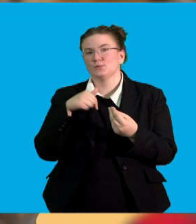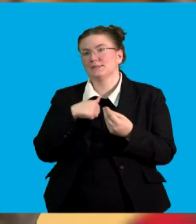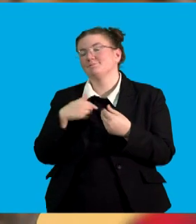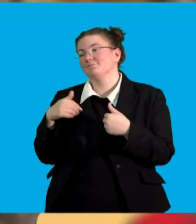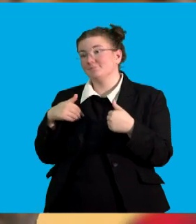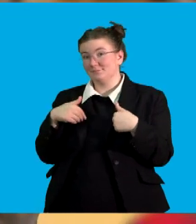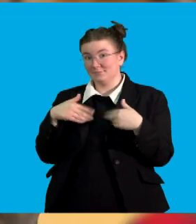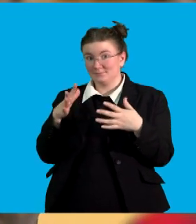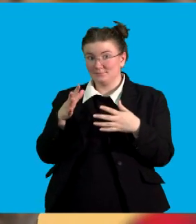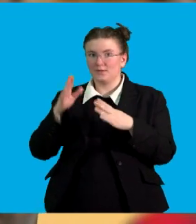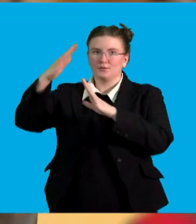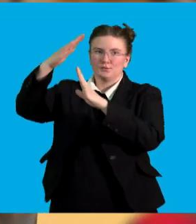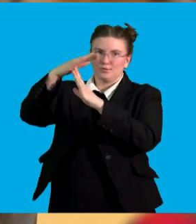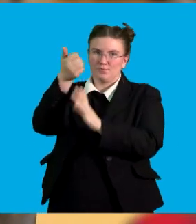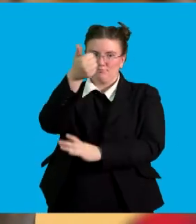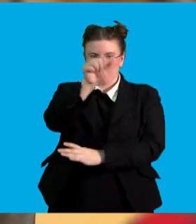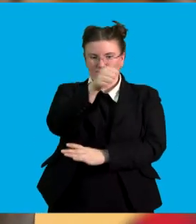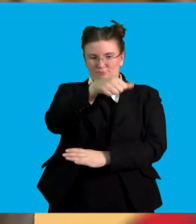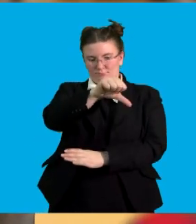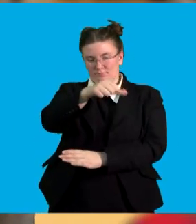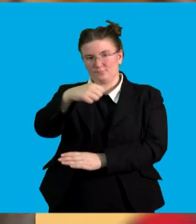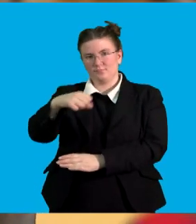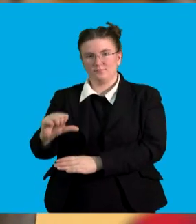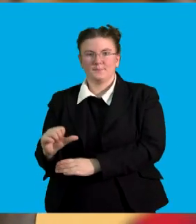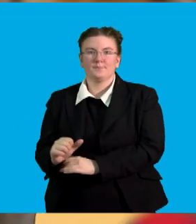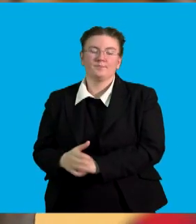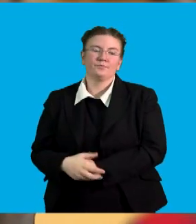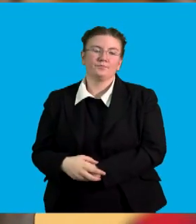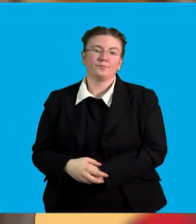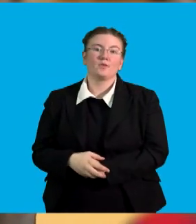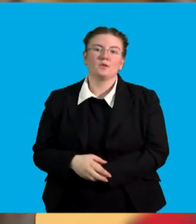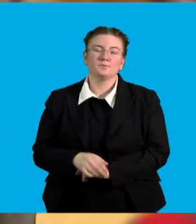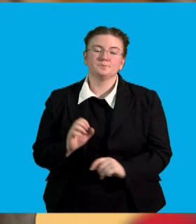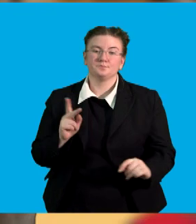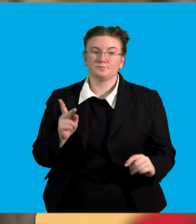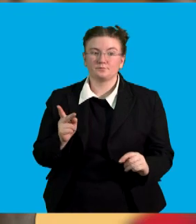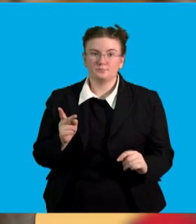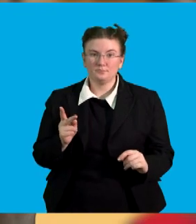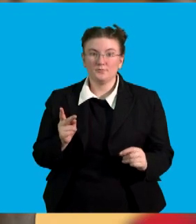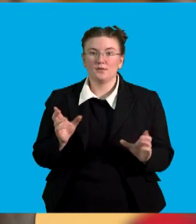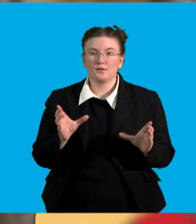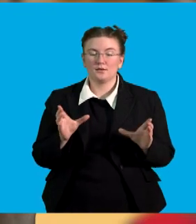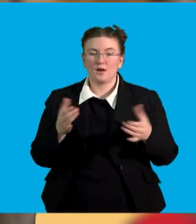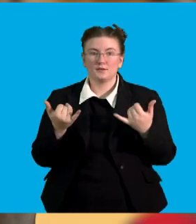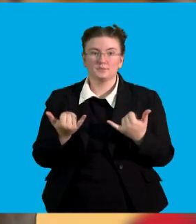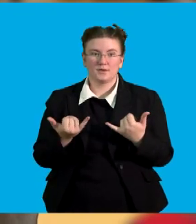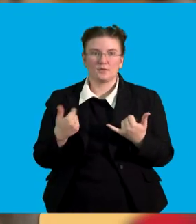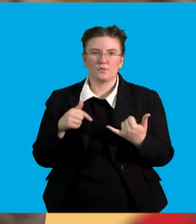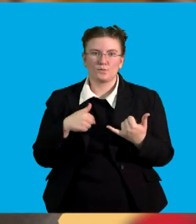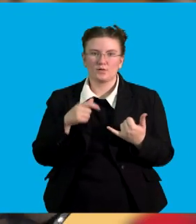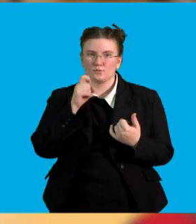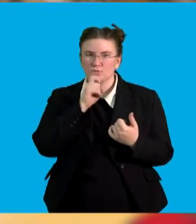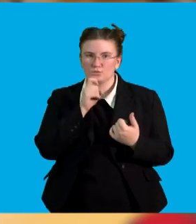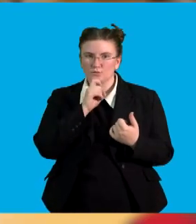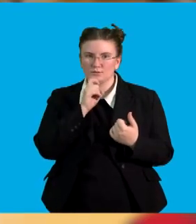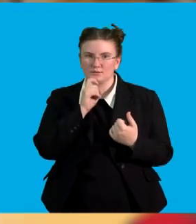start there and move right along with our concept map up until the last bit. So then, throughout this